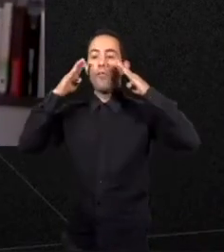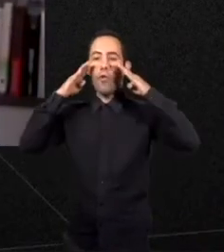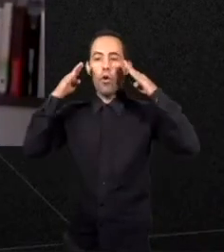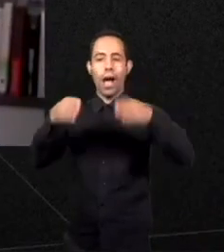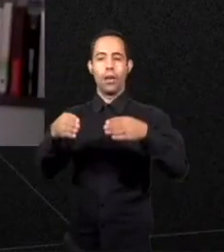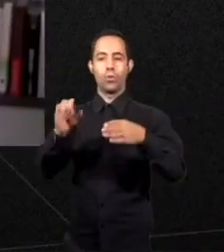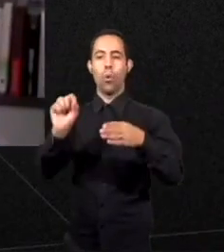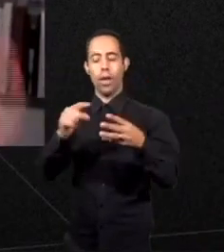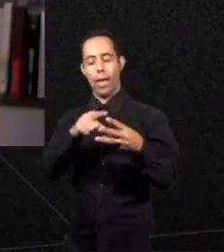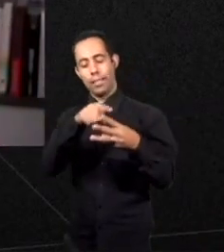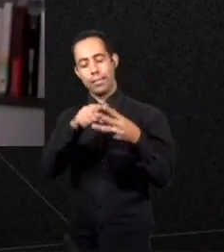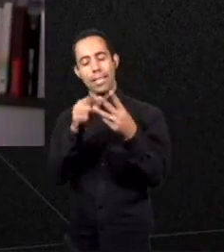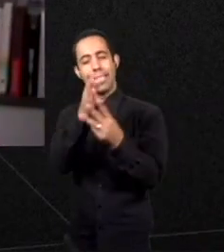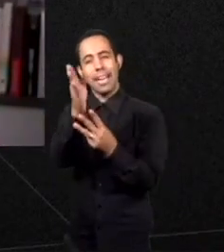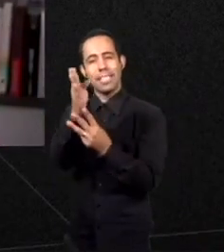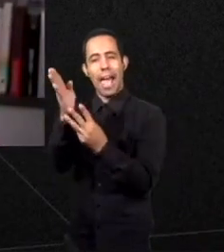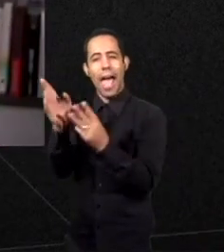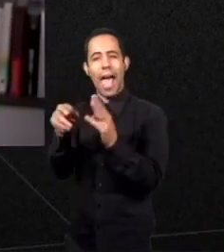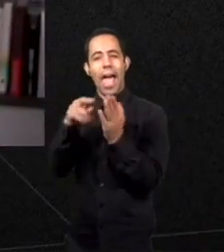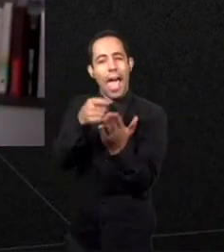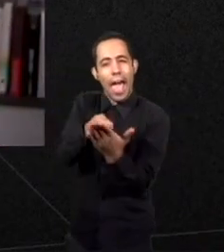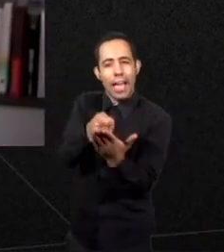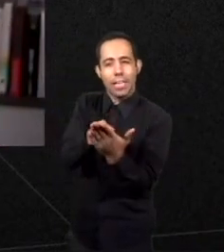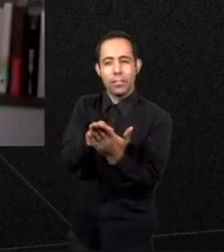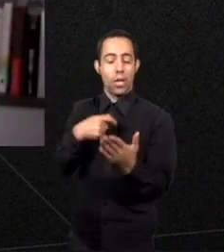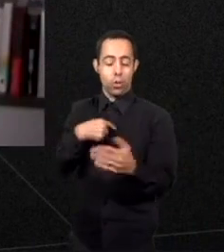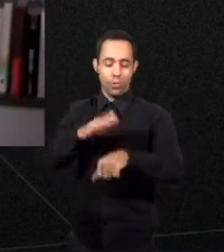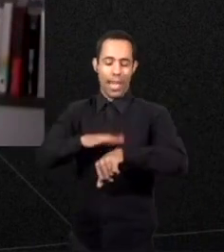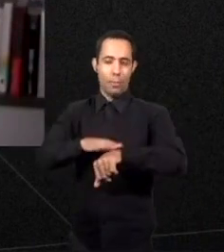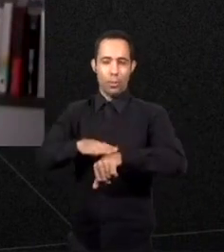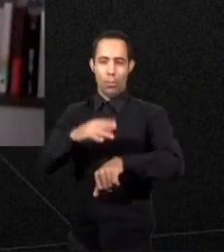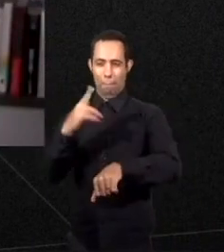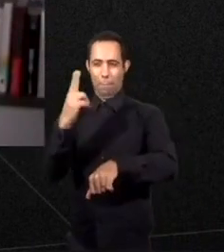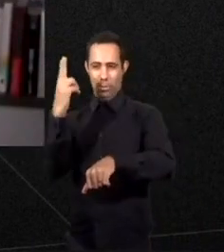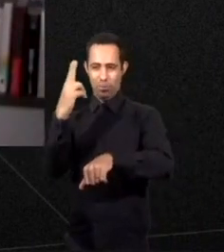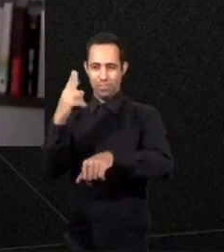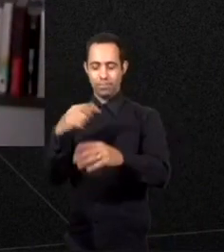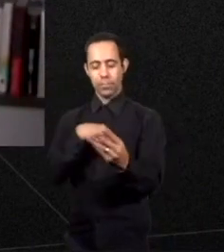rules that if these rules are kept, then